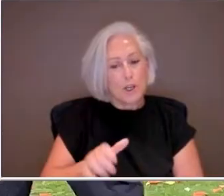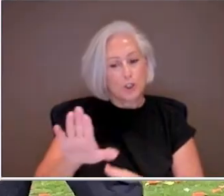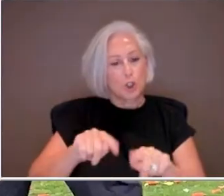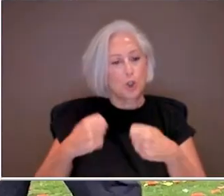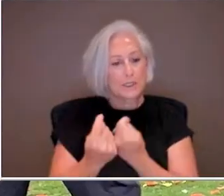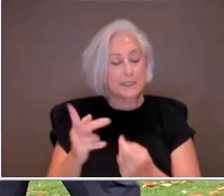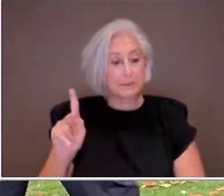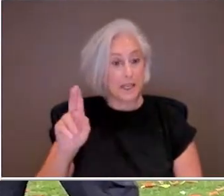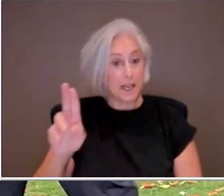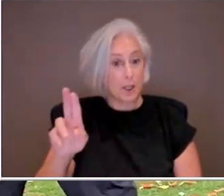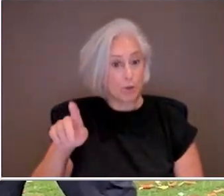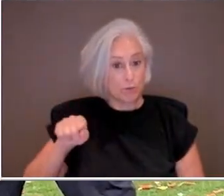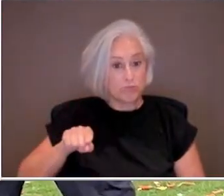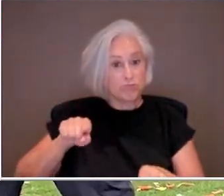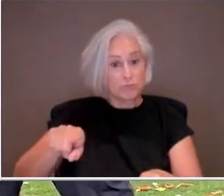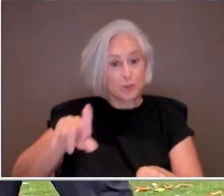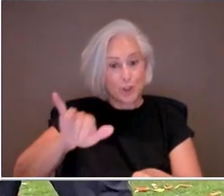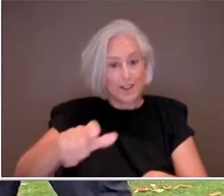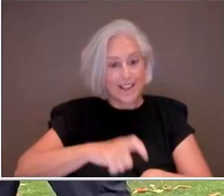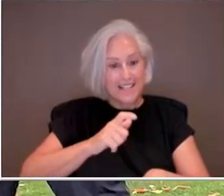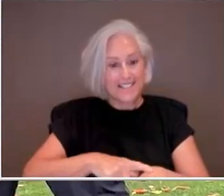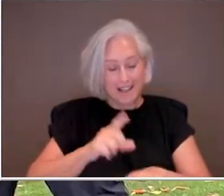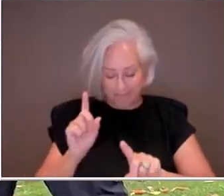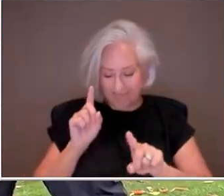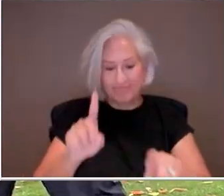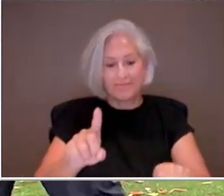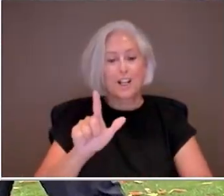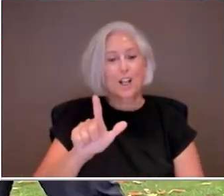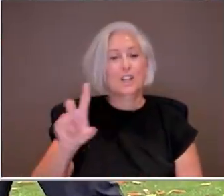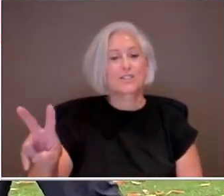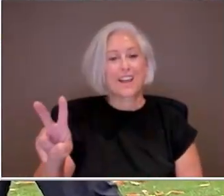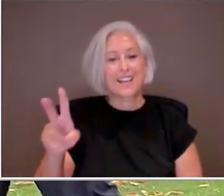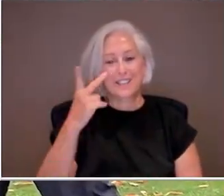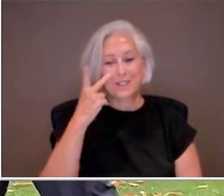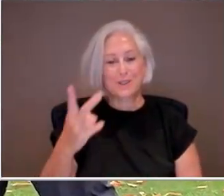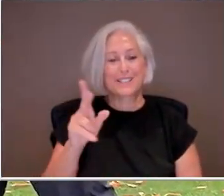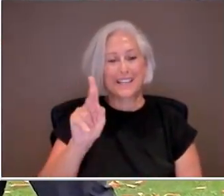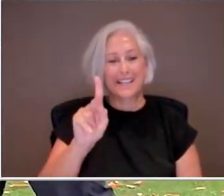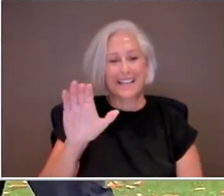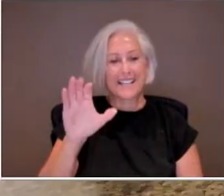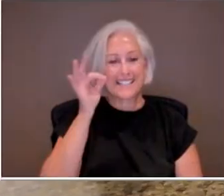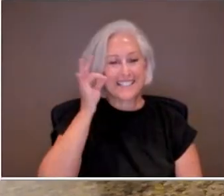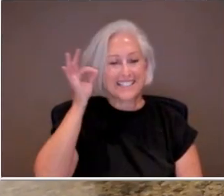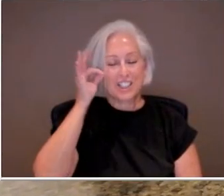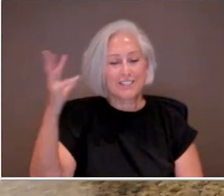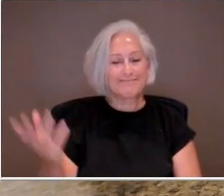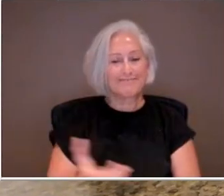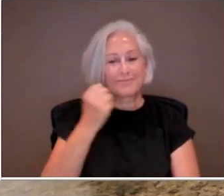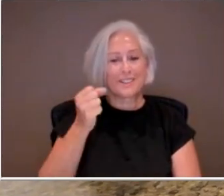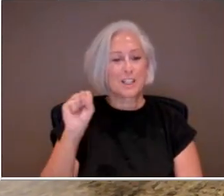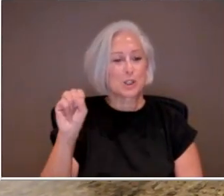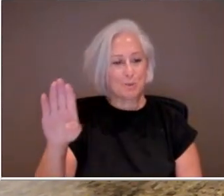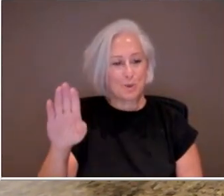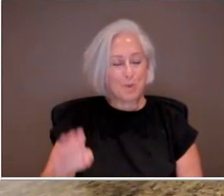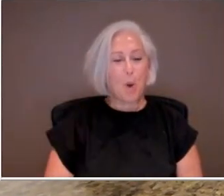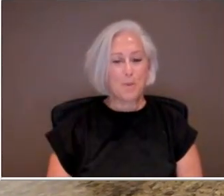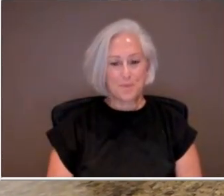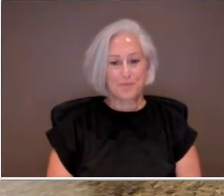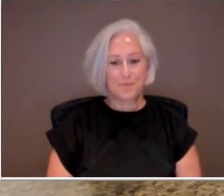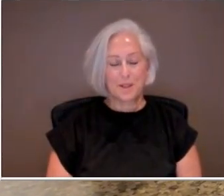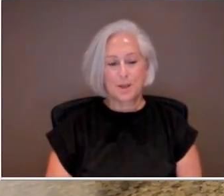all, even made it out to Las Vegas to watch the Kansas City Chiefs win the Super Bowl. Seeing the grit and